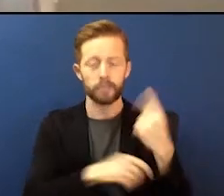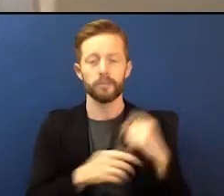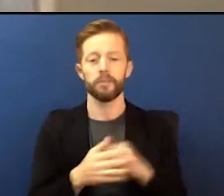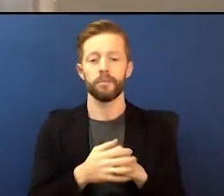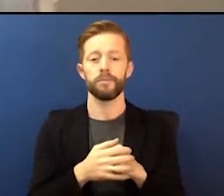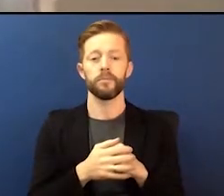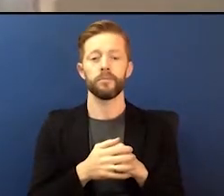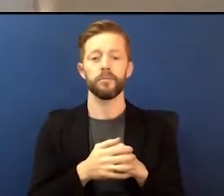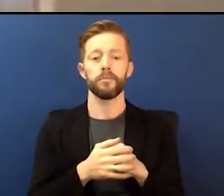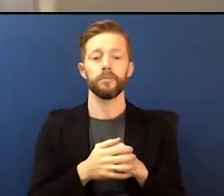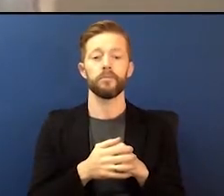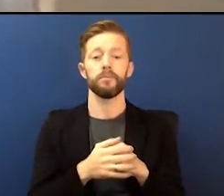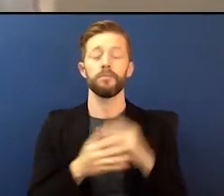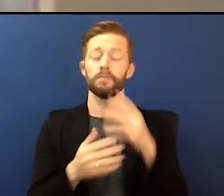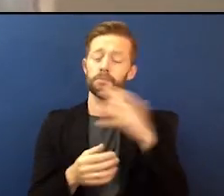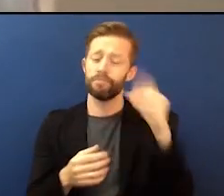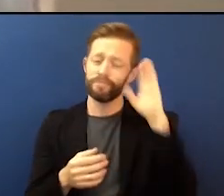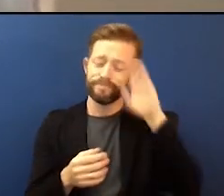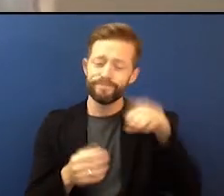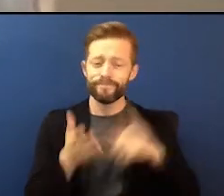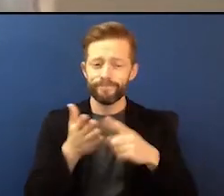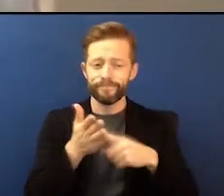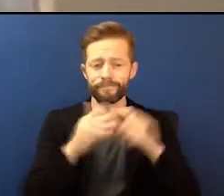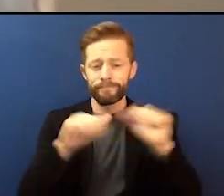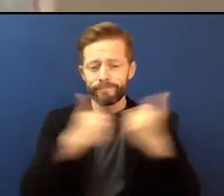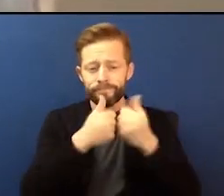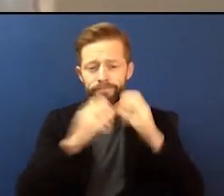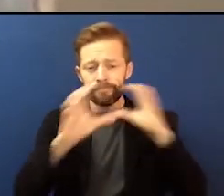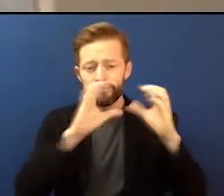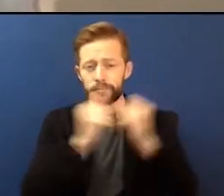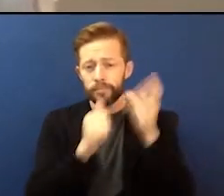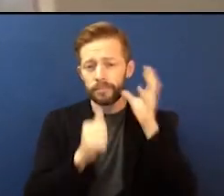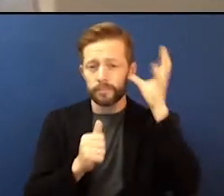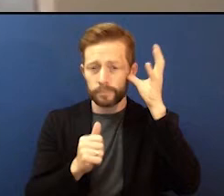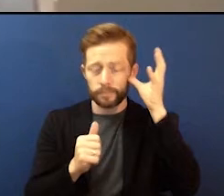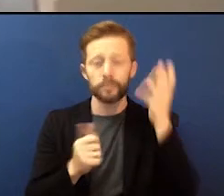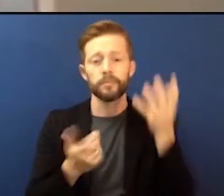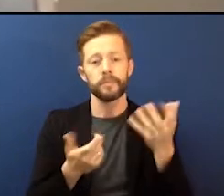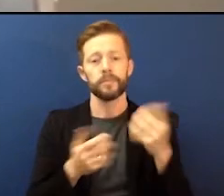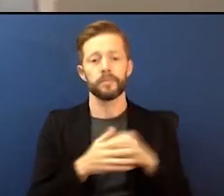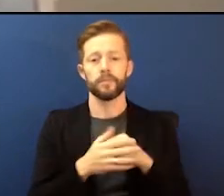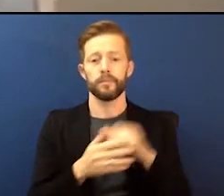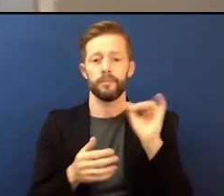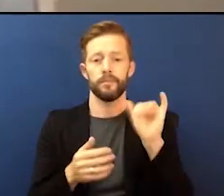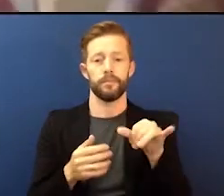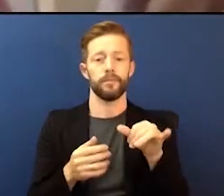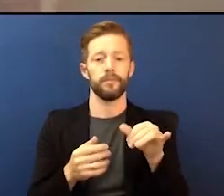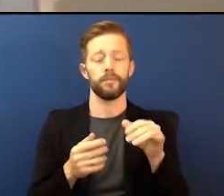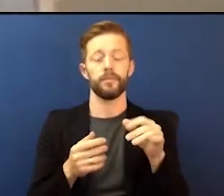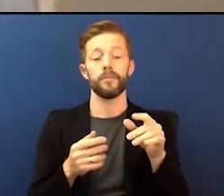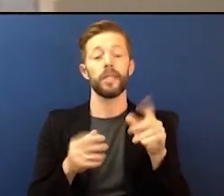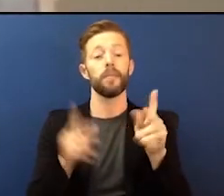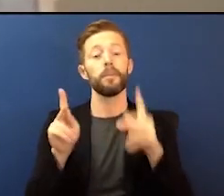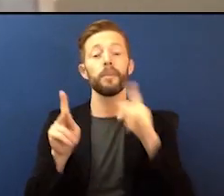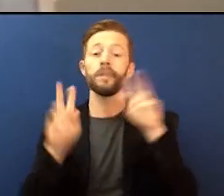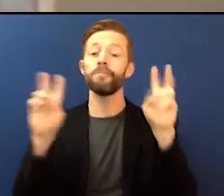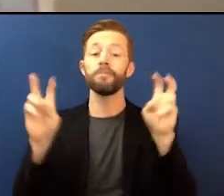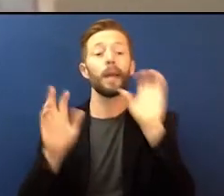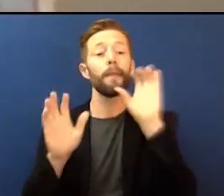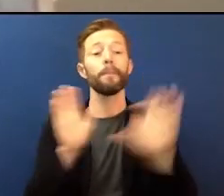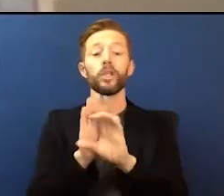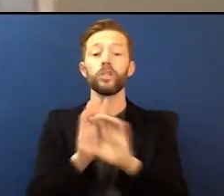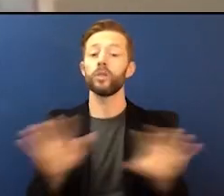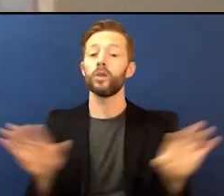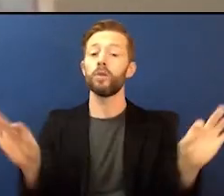there's challenges with communicating too with parents sometimes, the old expression, a